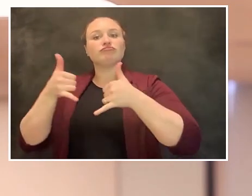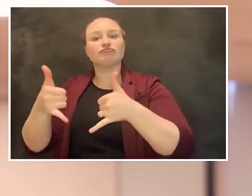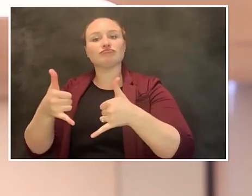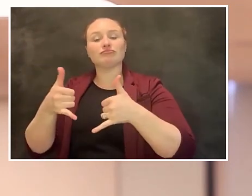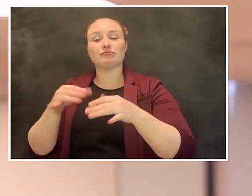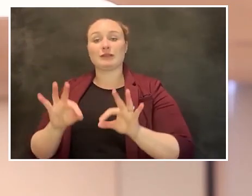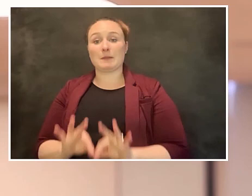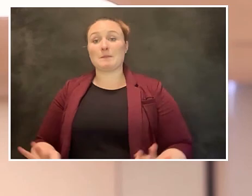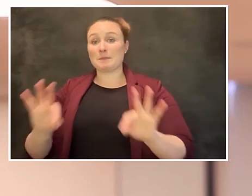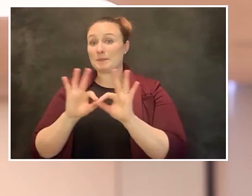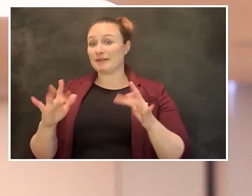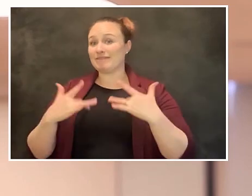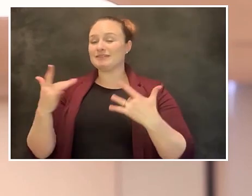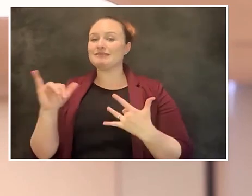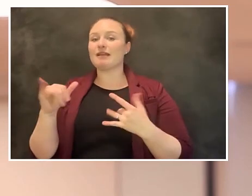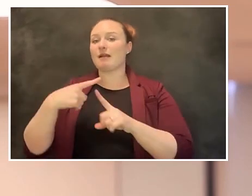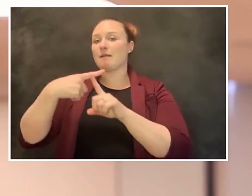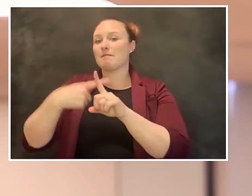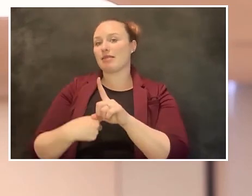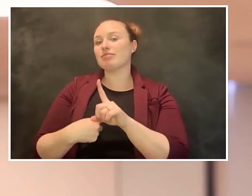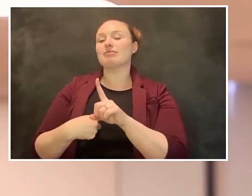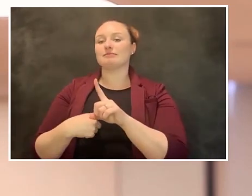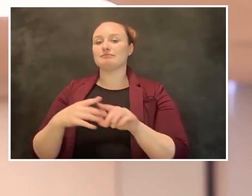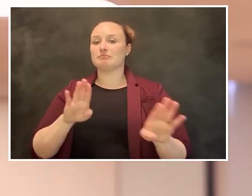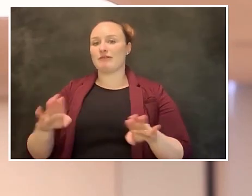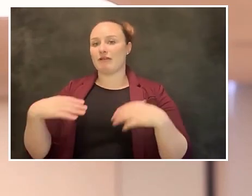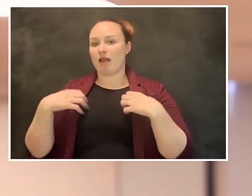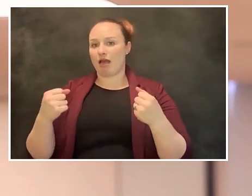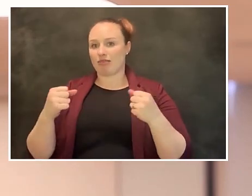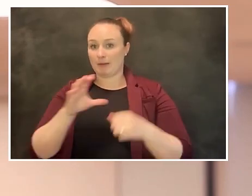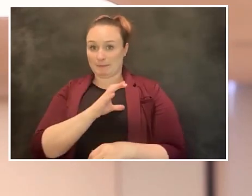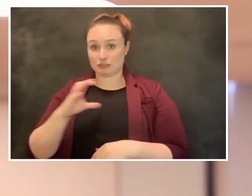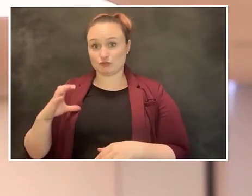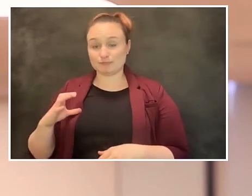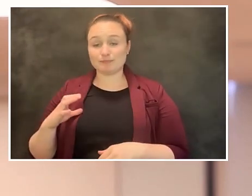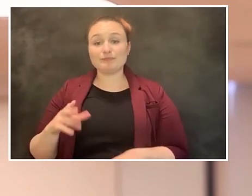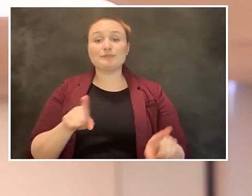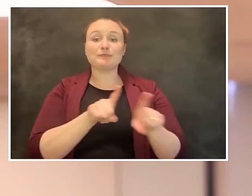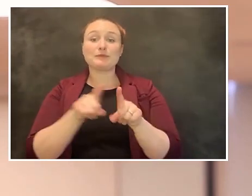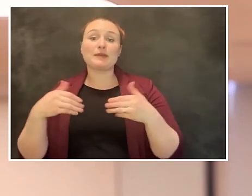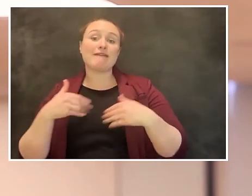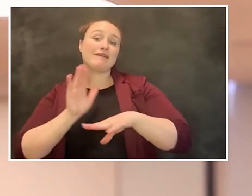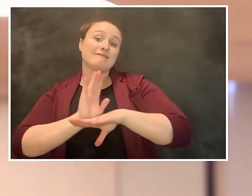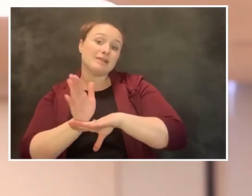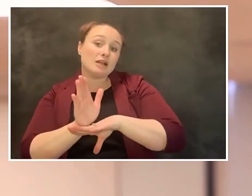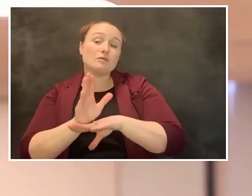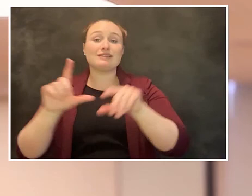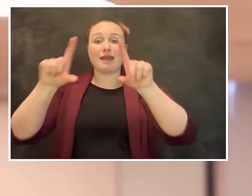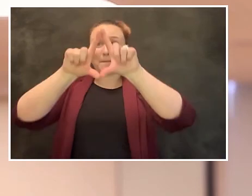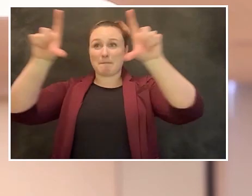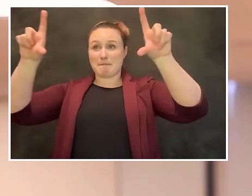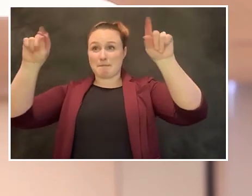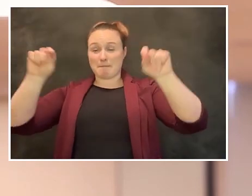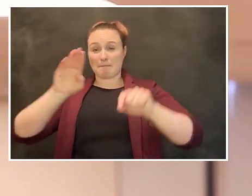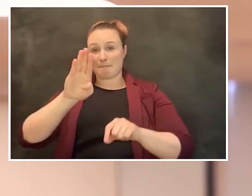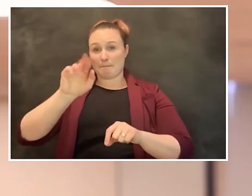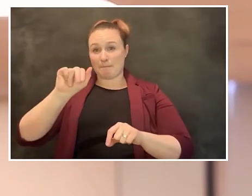events like our monthly Behavioral Health Commission, and we also included videos and banners on our websites honoring